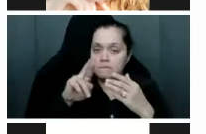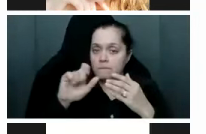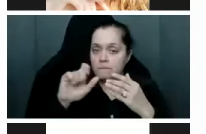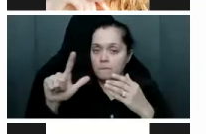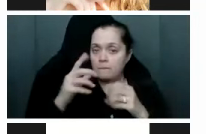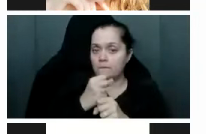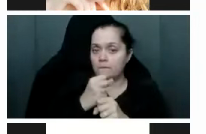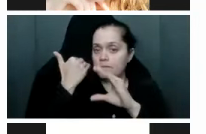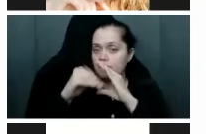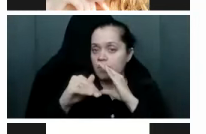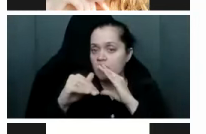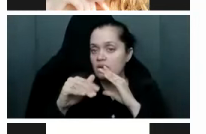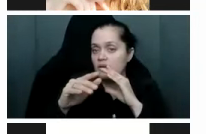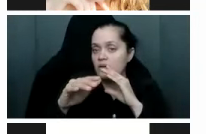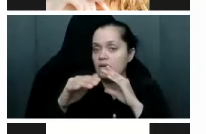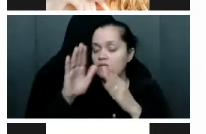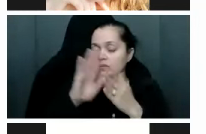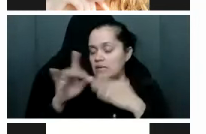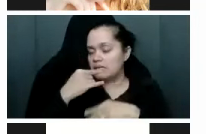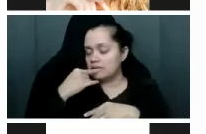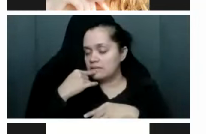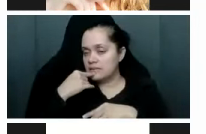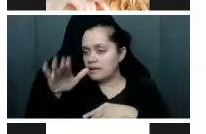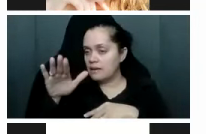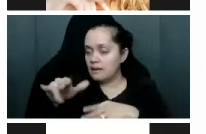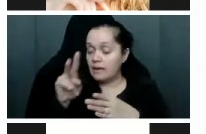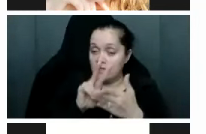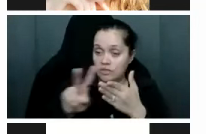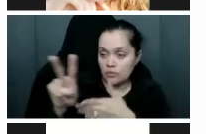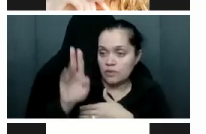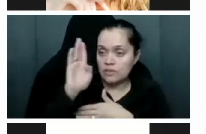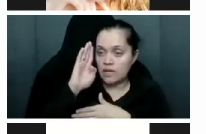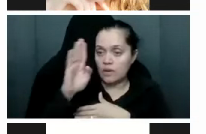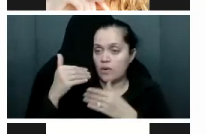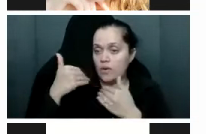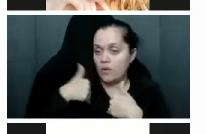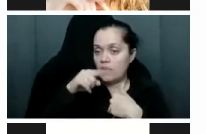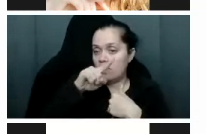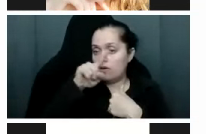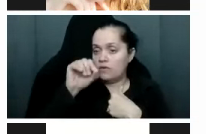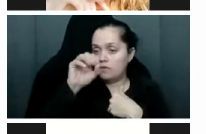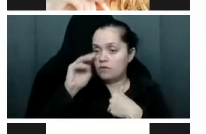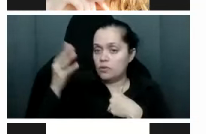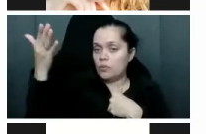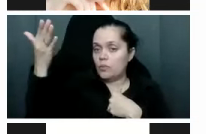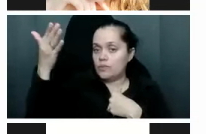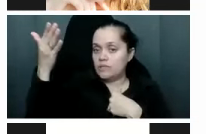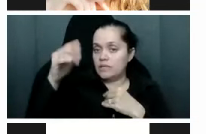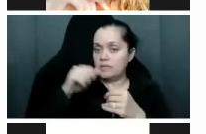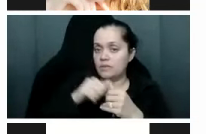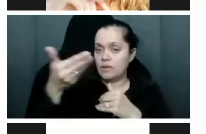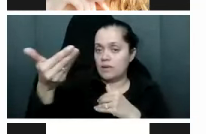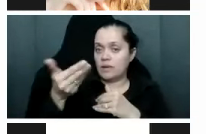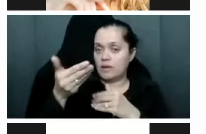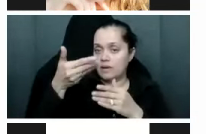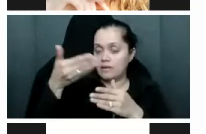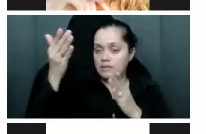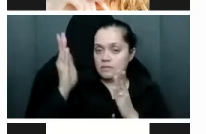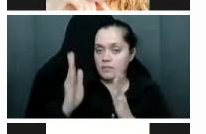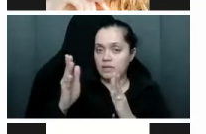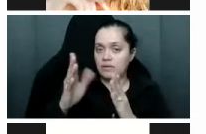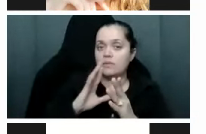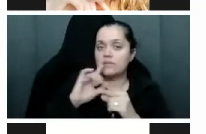email from a colleague saying, hey, in 2 weeks, I will have a Zoom presentation with a guest speaker who will be